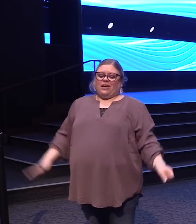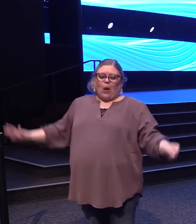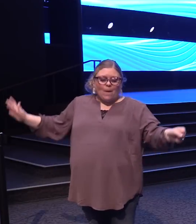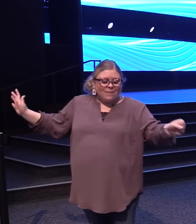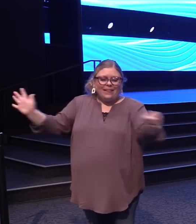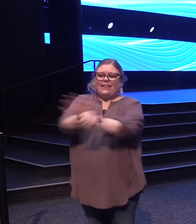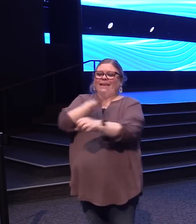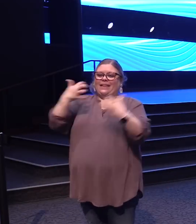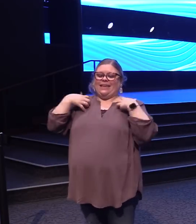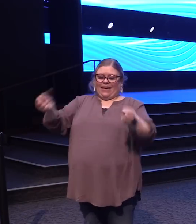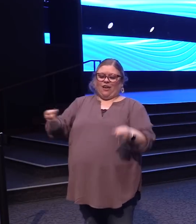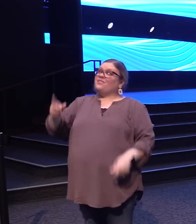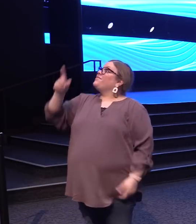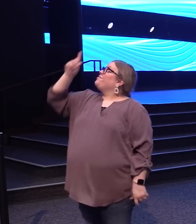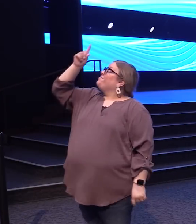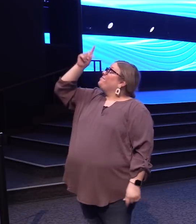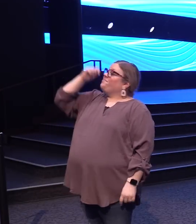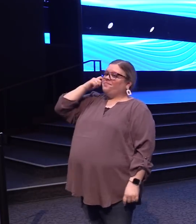Completely healed.